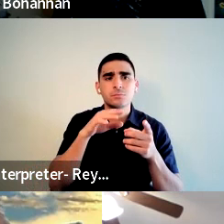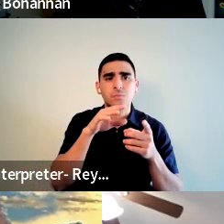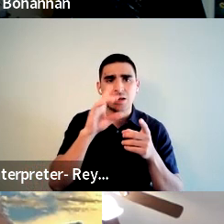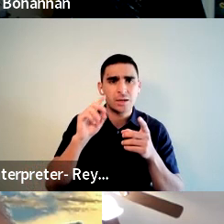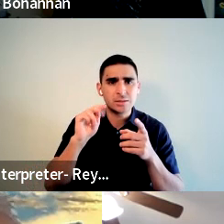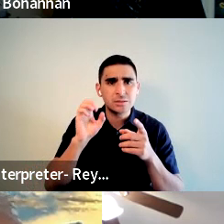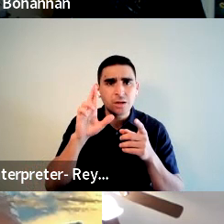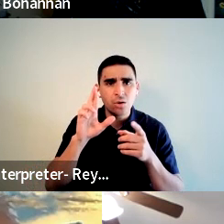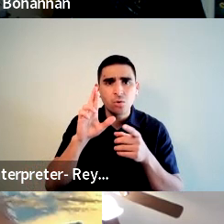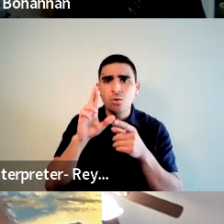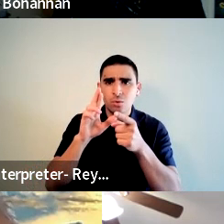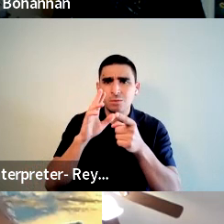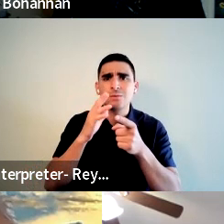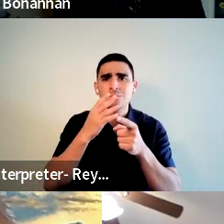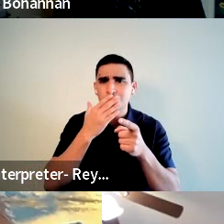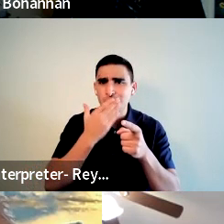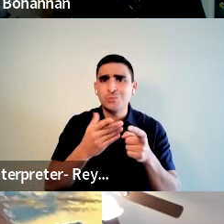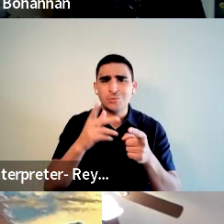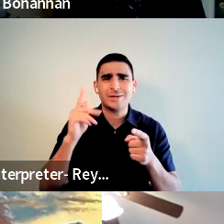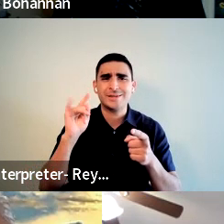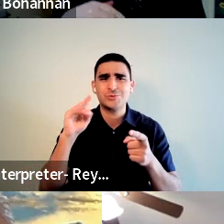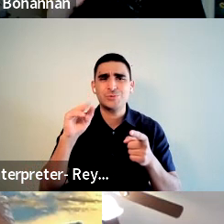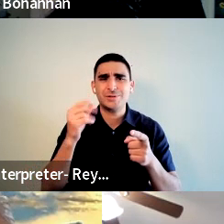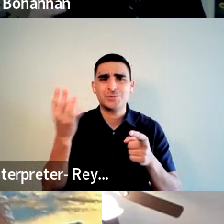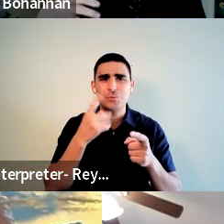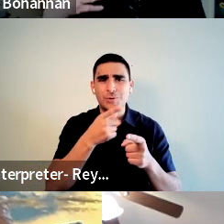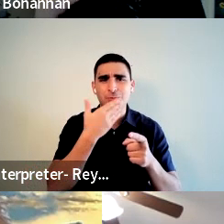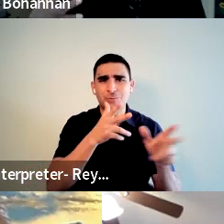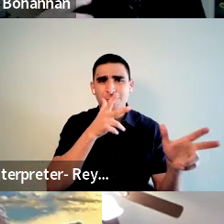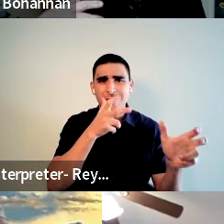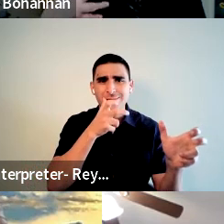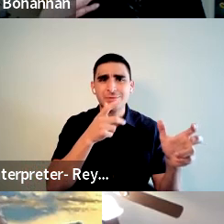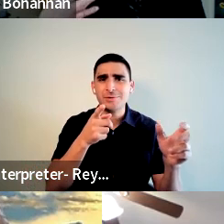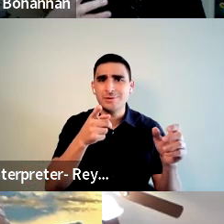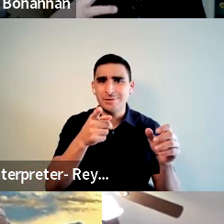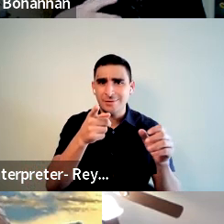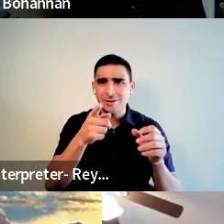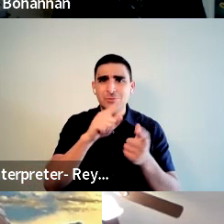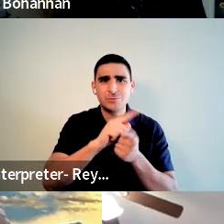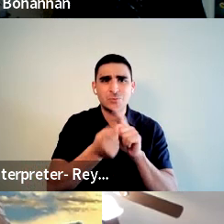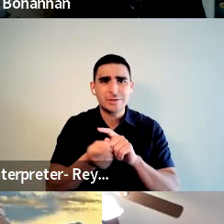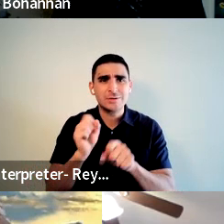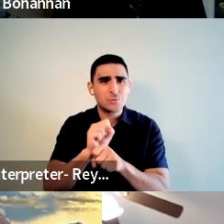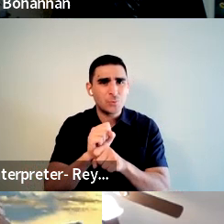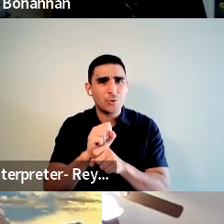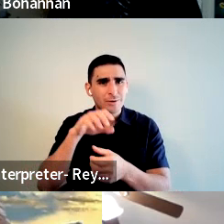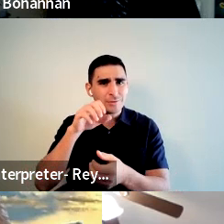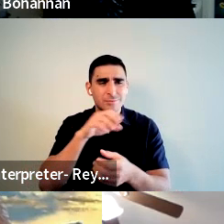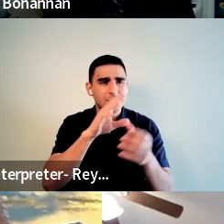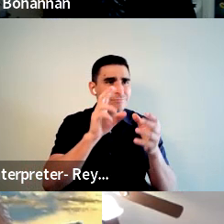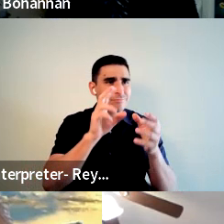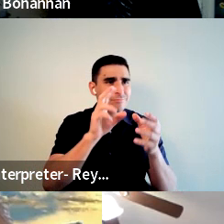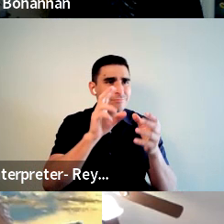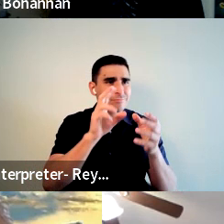from Katrina what a good listener you were. You listened and translated their work into the documents. I don't know if you have